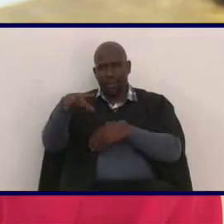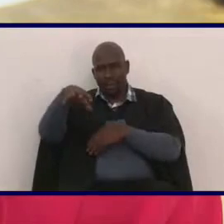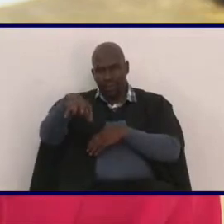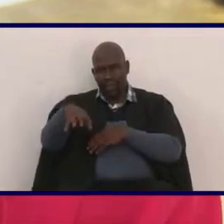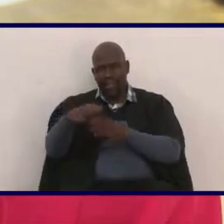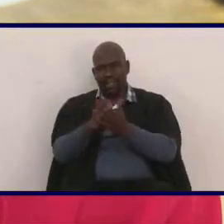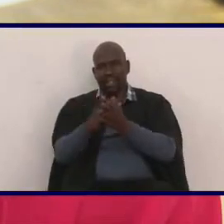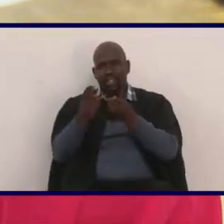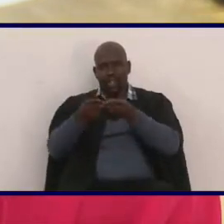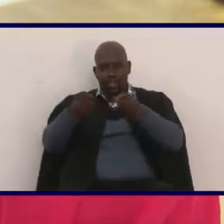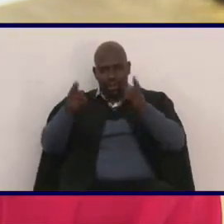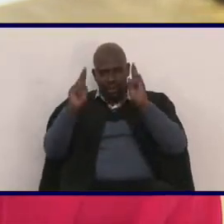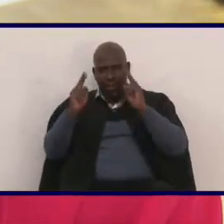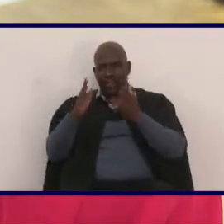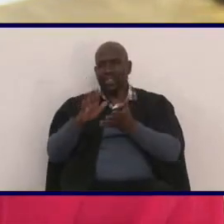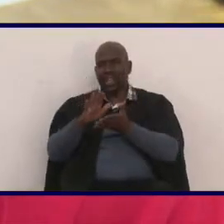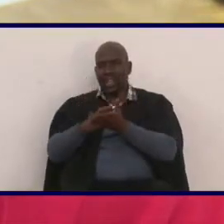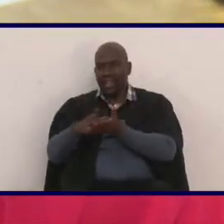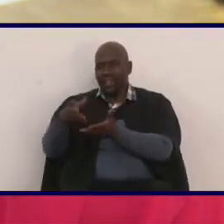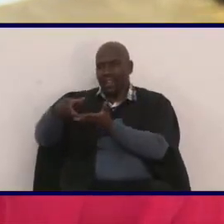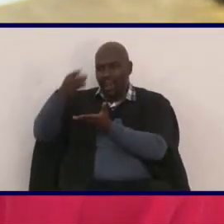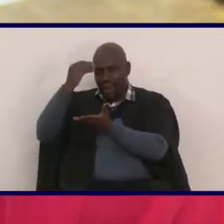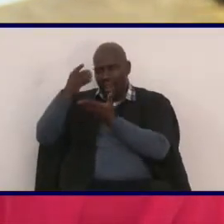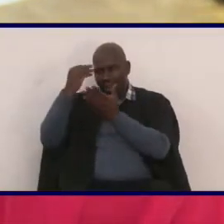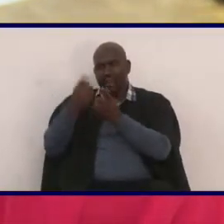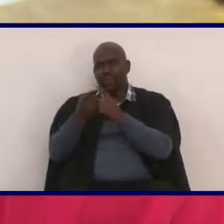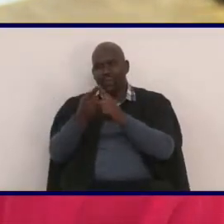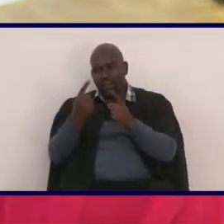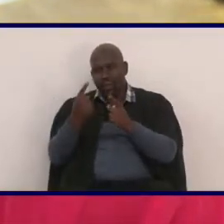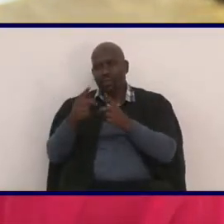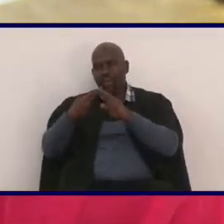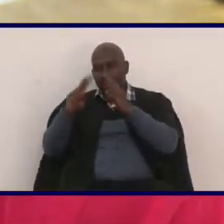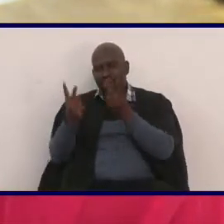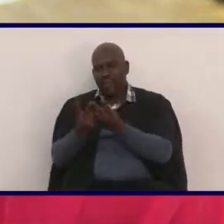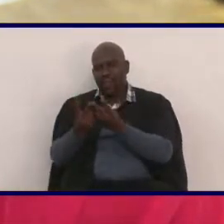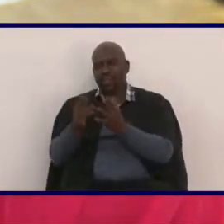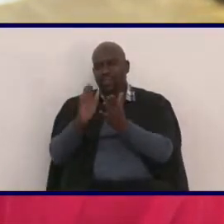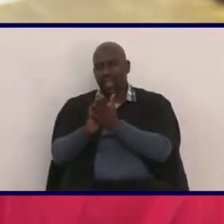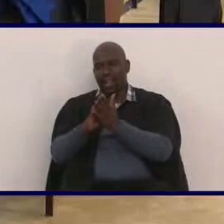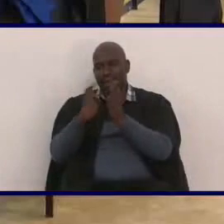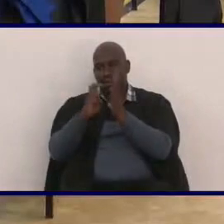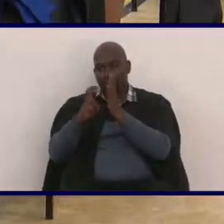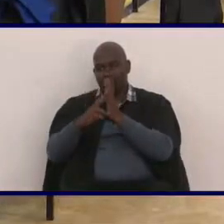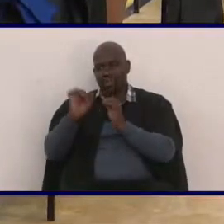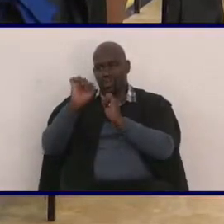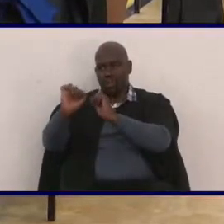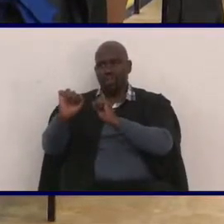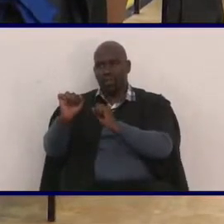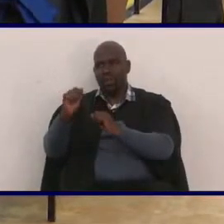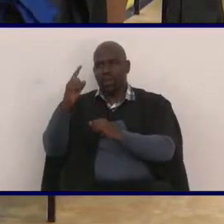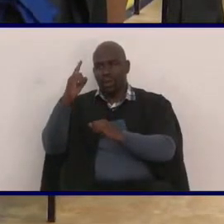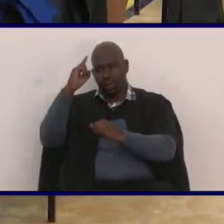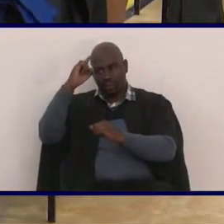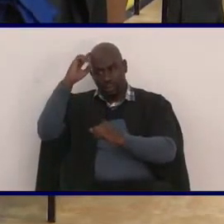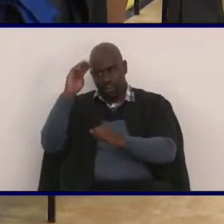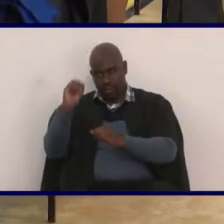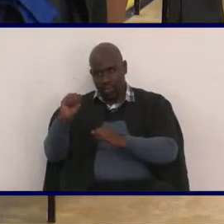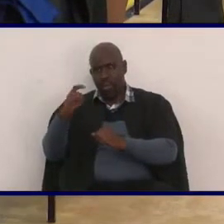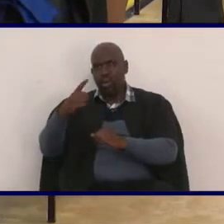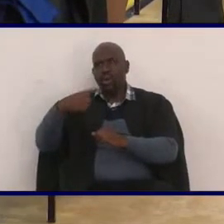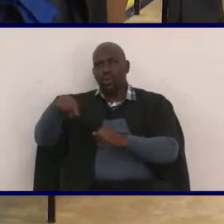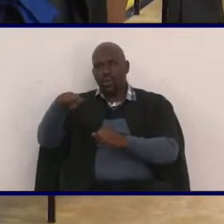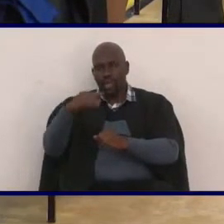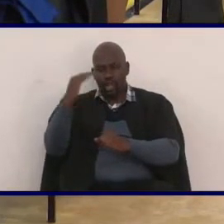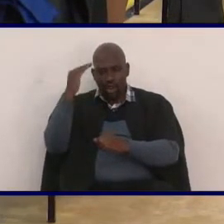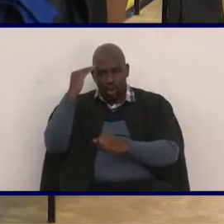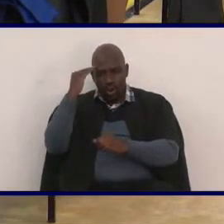take inspiration from the values and principles of our iconic namesake. We know that your journey to graduation has been